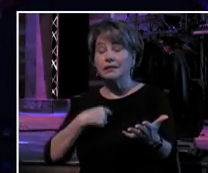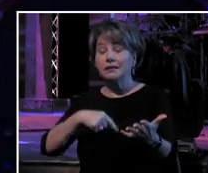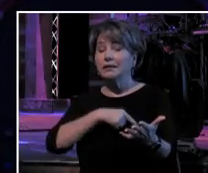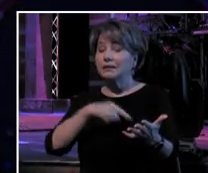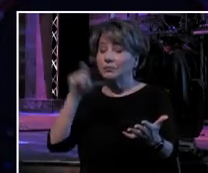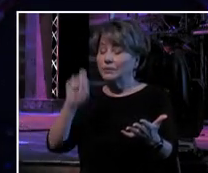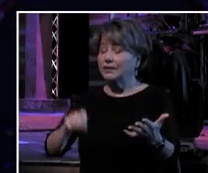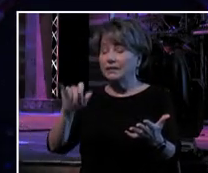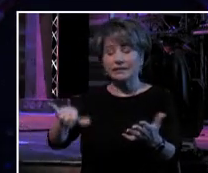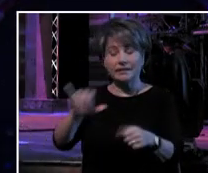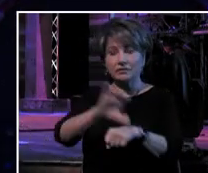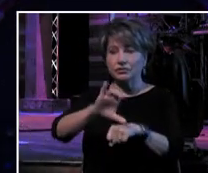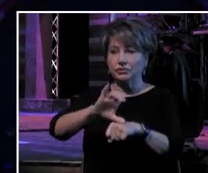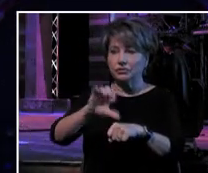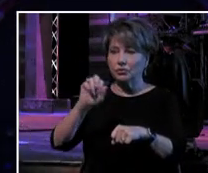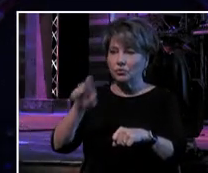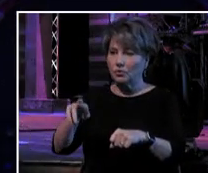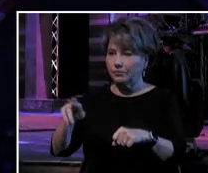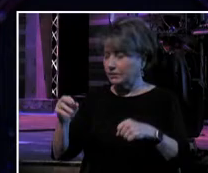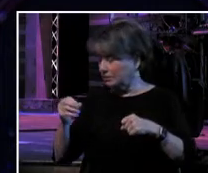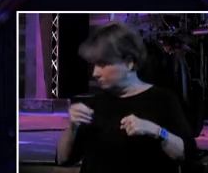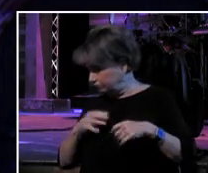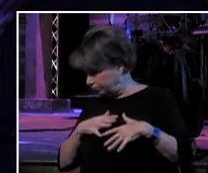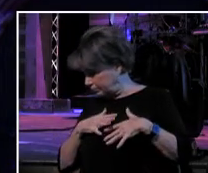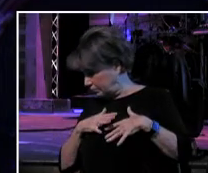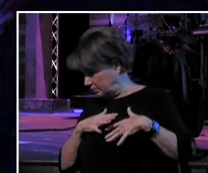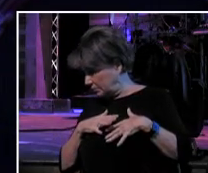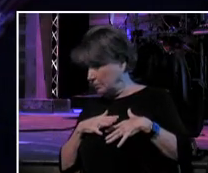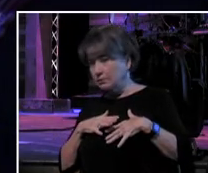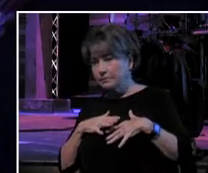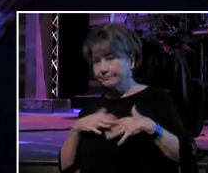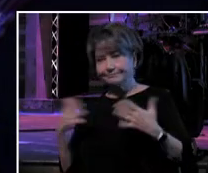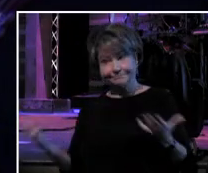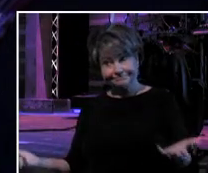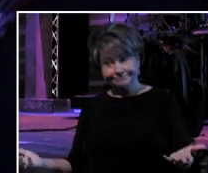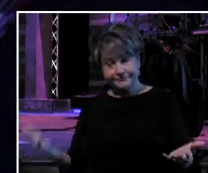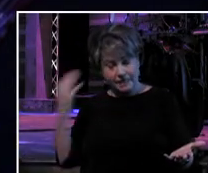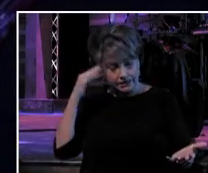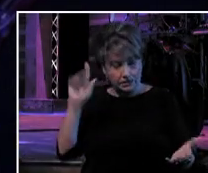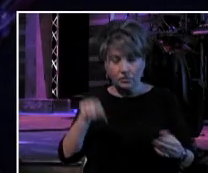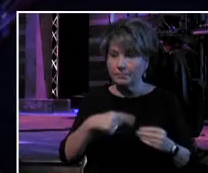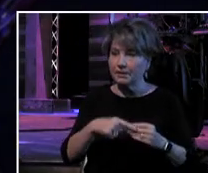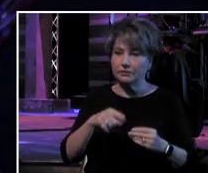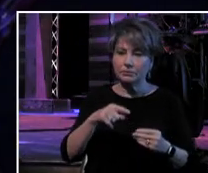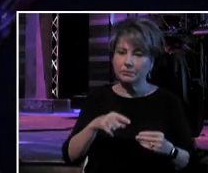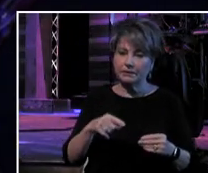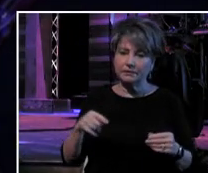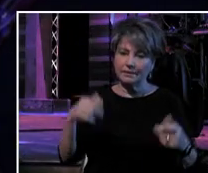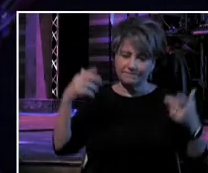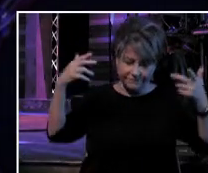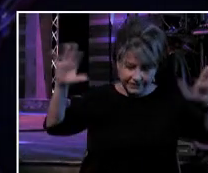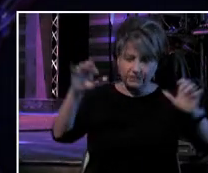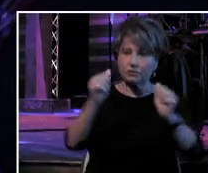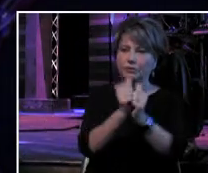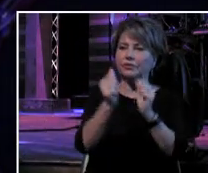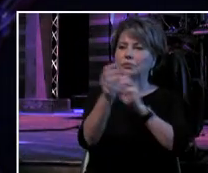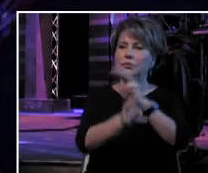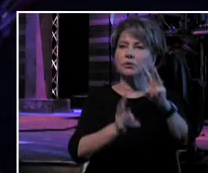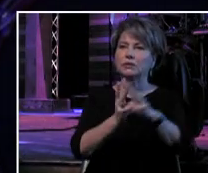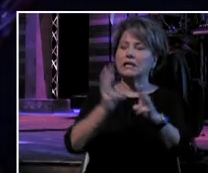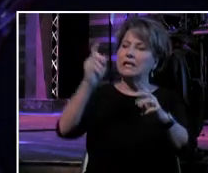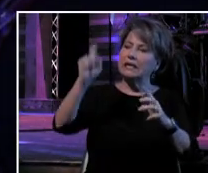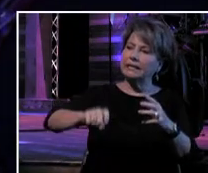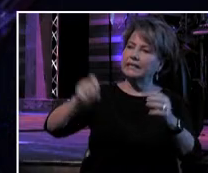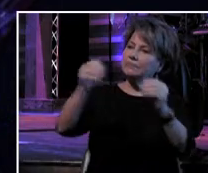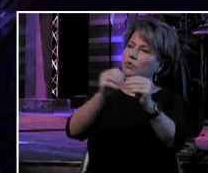else we're just going to shrink into be what the world is. And folks, I don't know about you. I've had enough of the world. I need more of Jesus in my life.